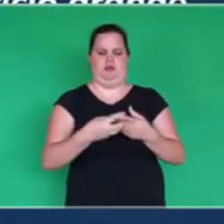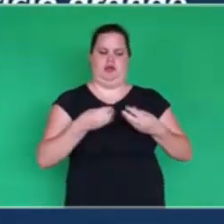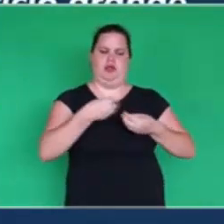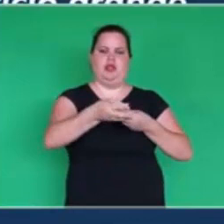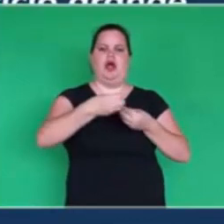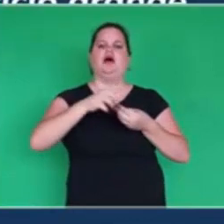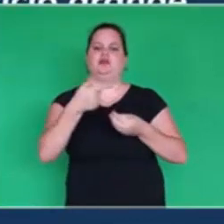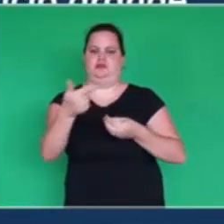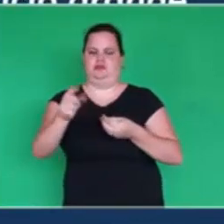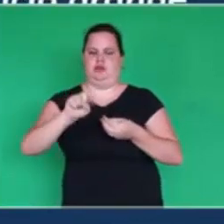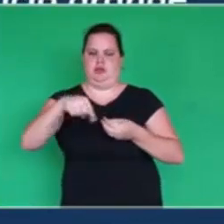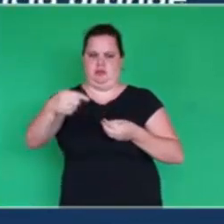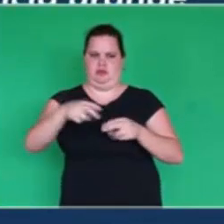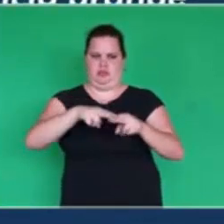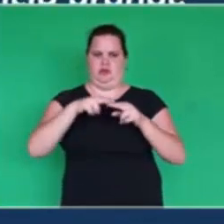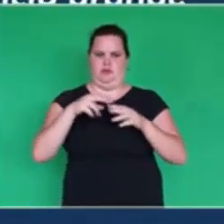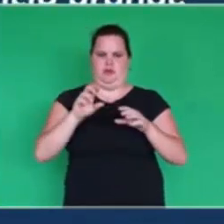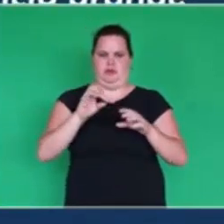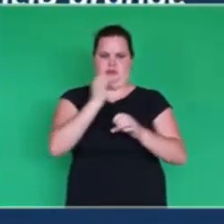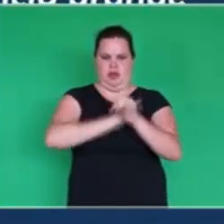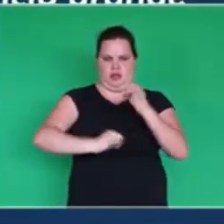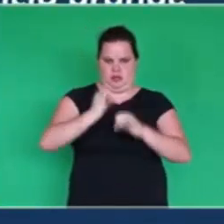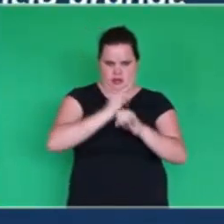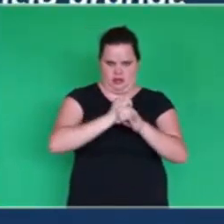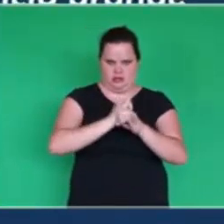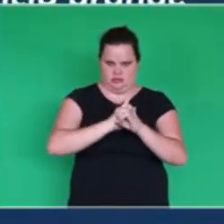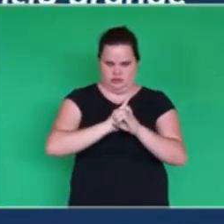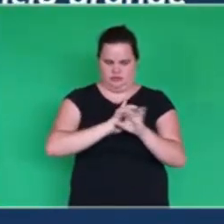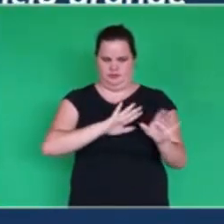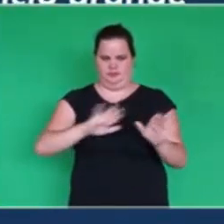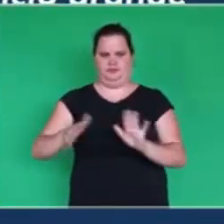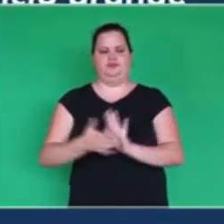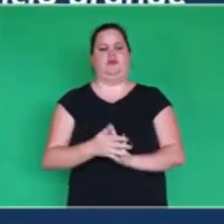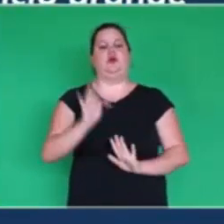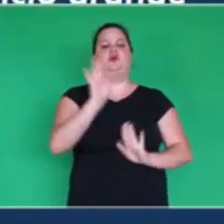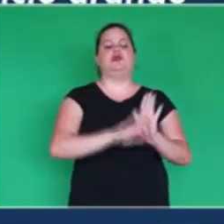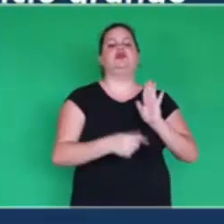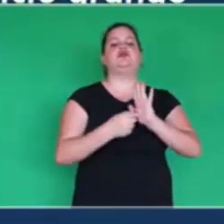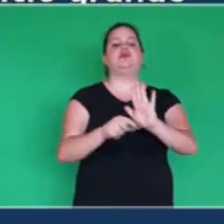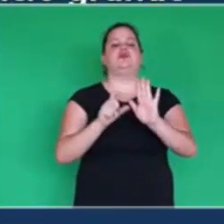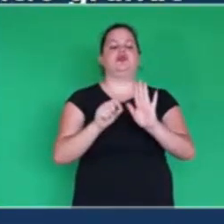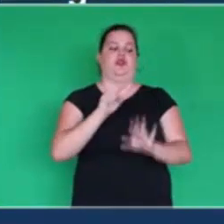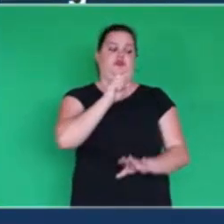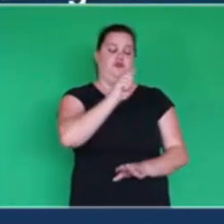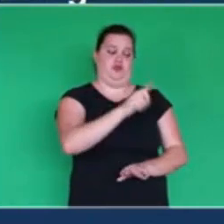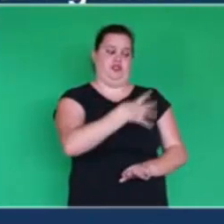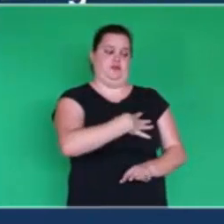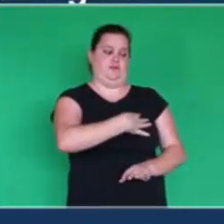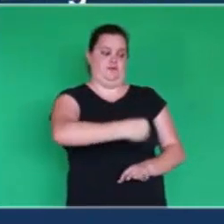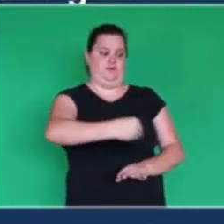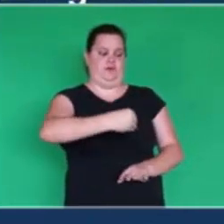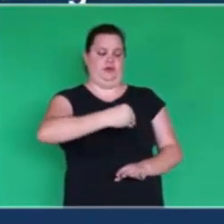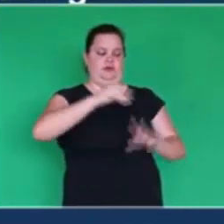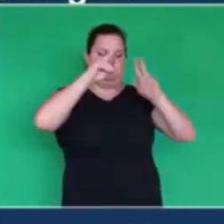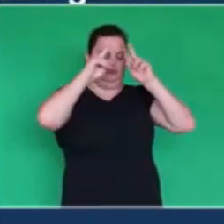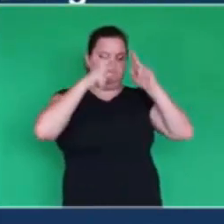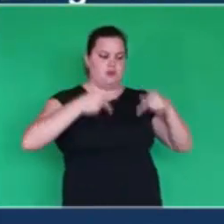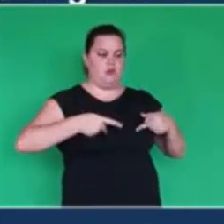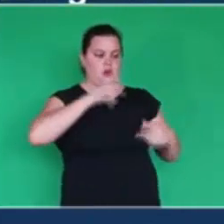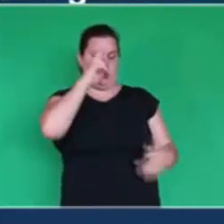field. Assemble yourselves and come, gather together from all sides to my sacrificial